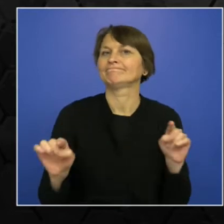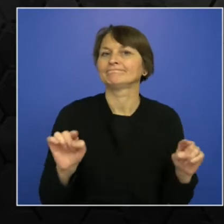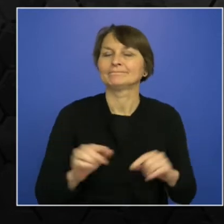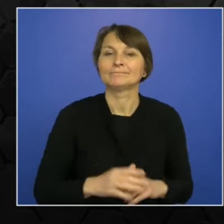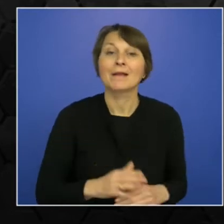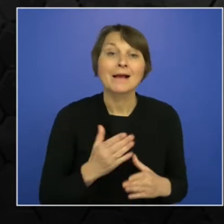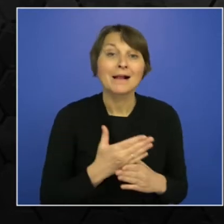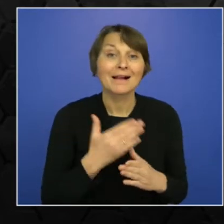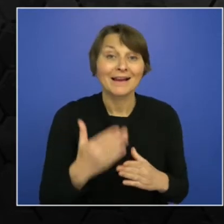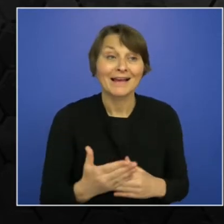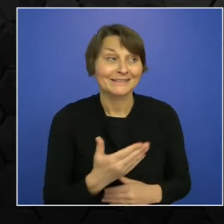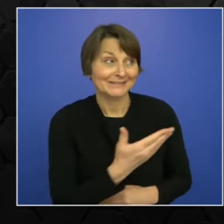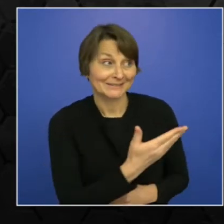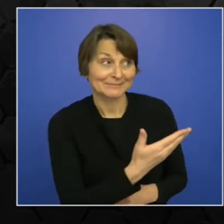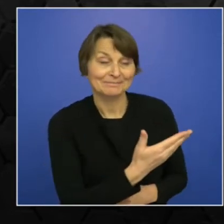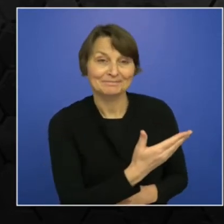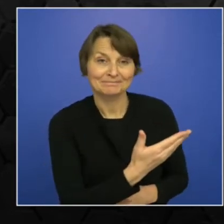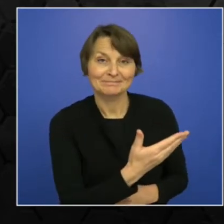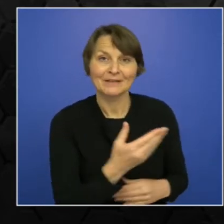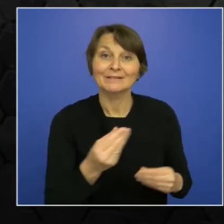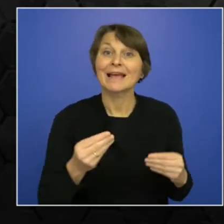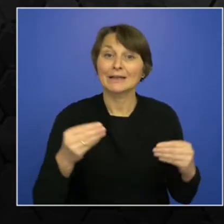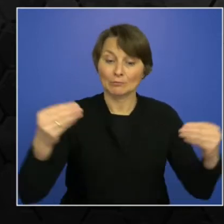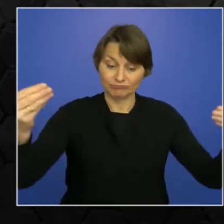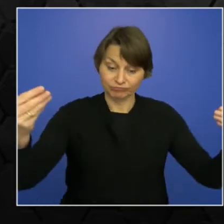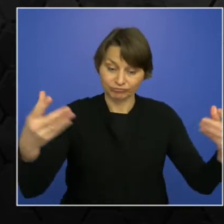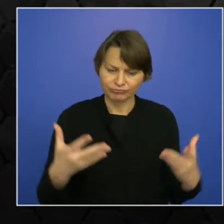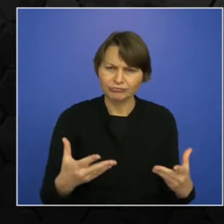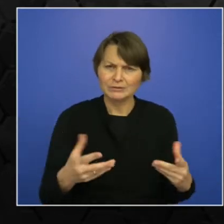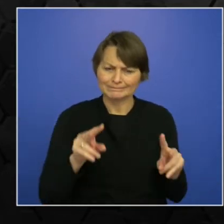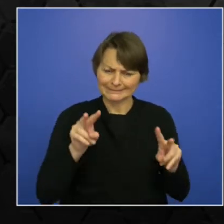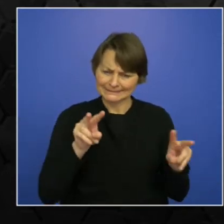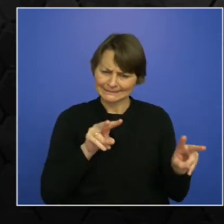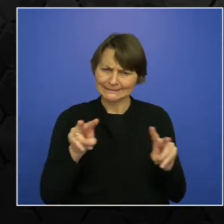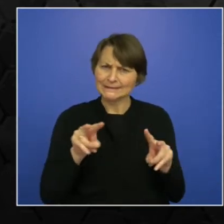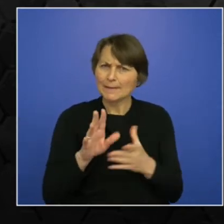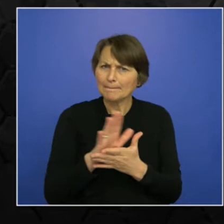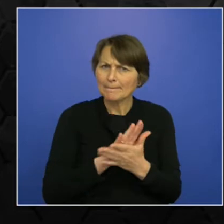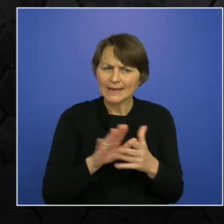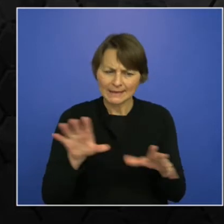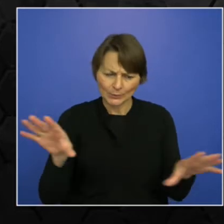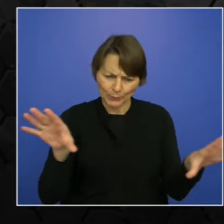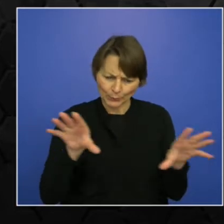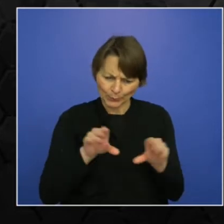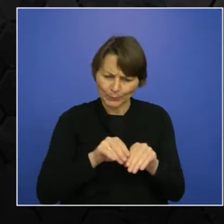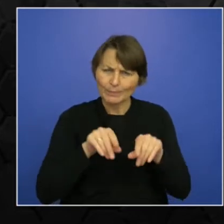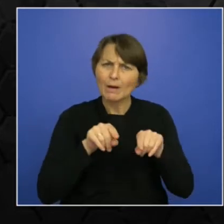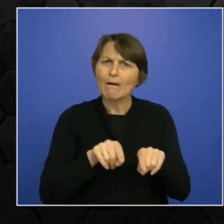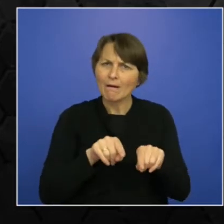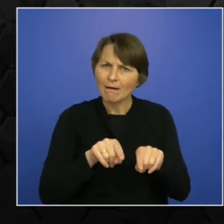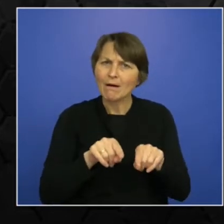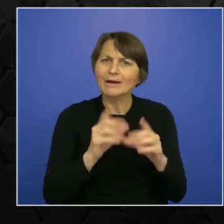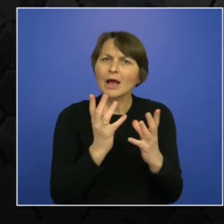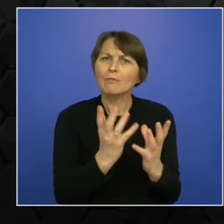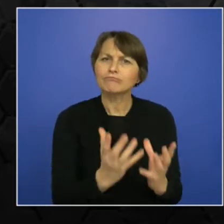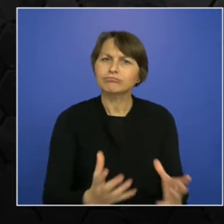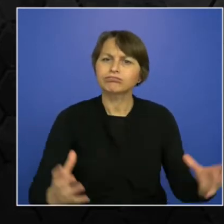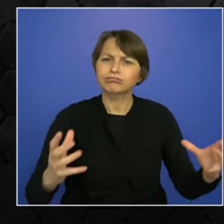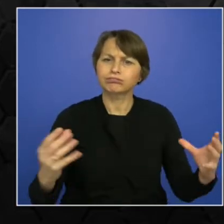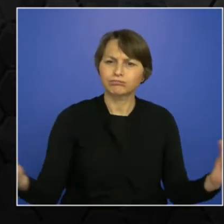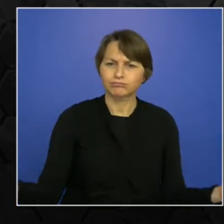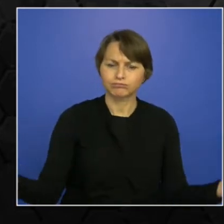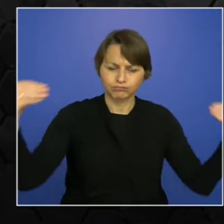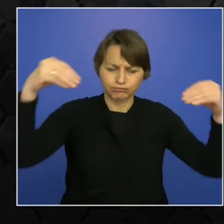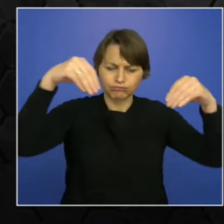with the result. Review the outcome to find the insight and draw conclusion and predict